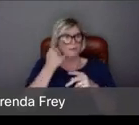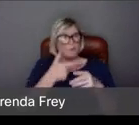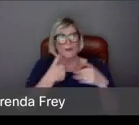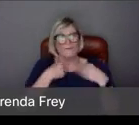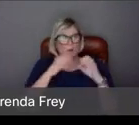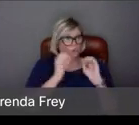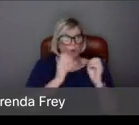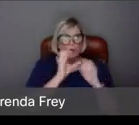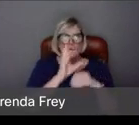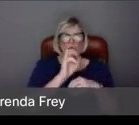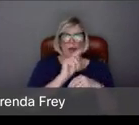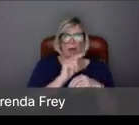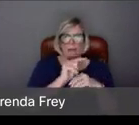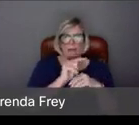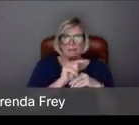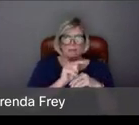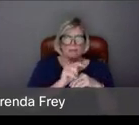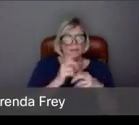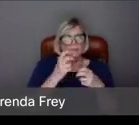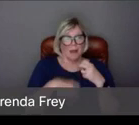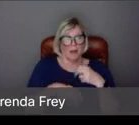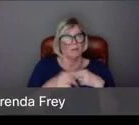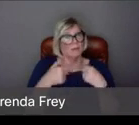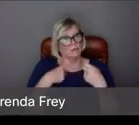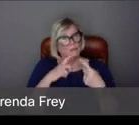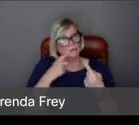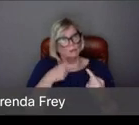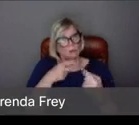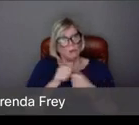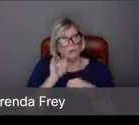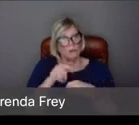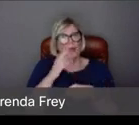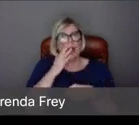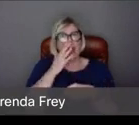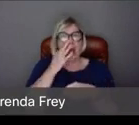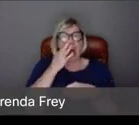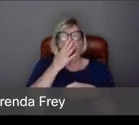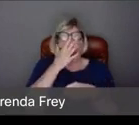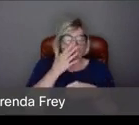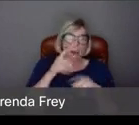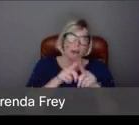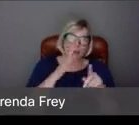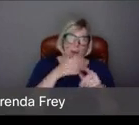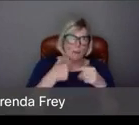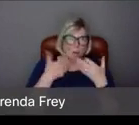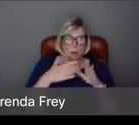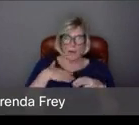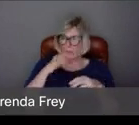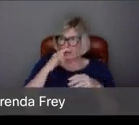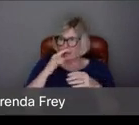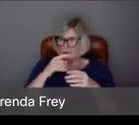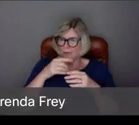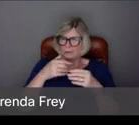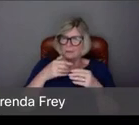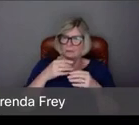record is really tough. And I personally struggle with this one so much because as a mom, I definitely don't want my kids getting into debt,